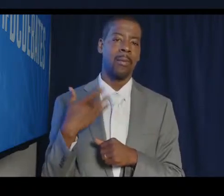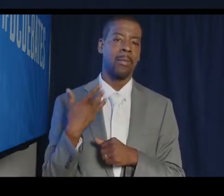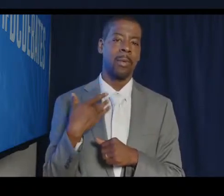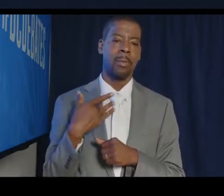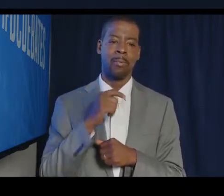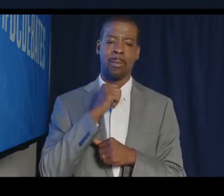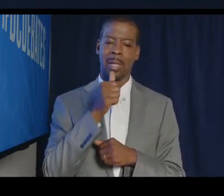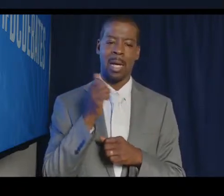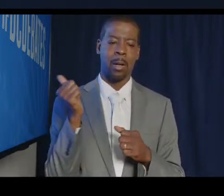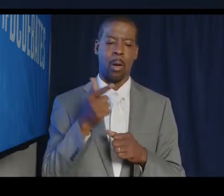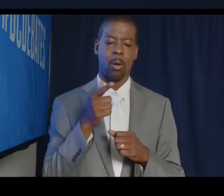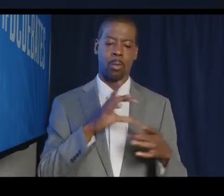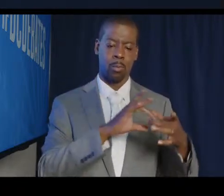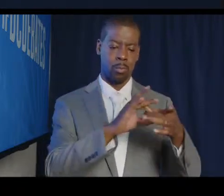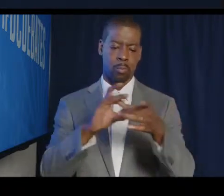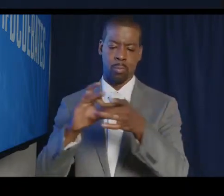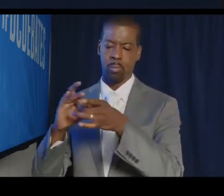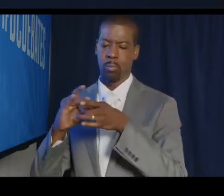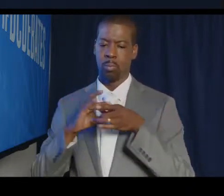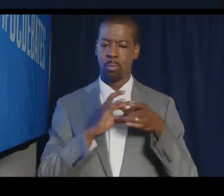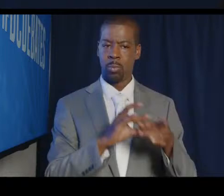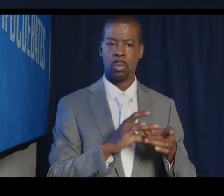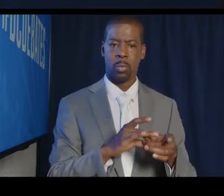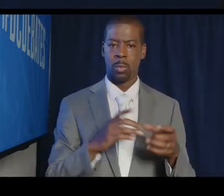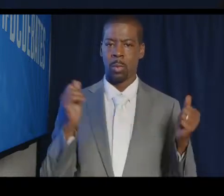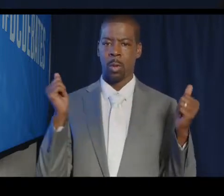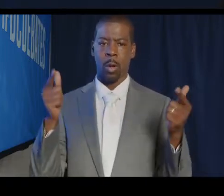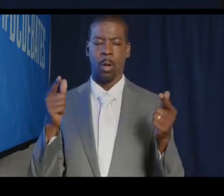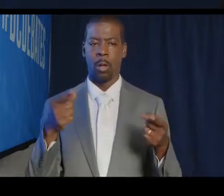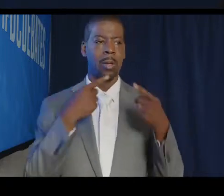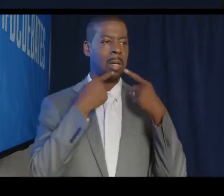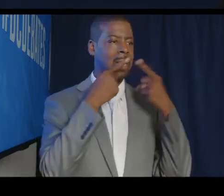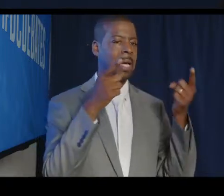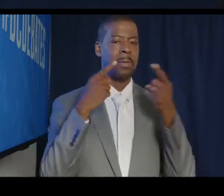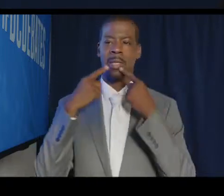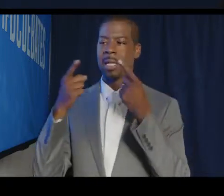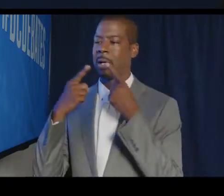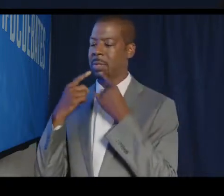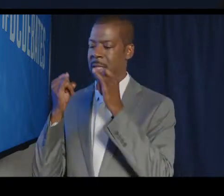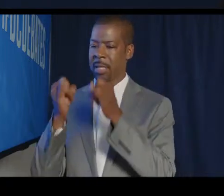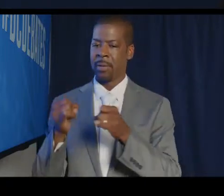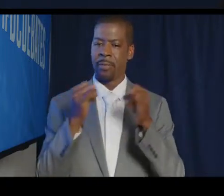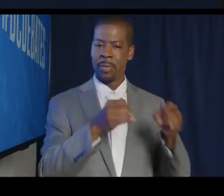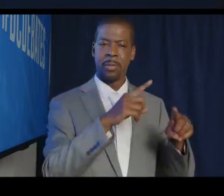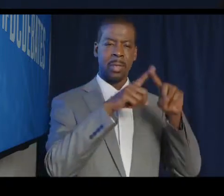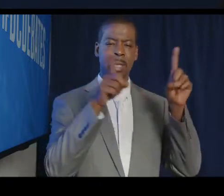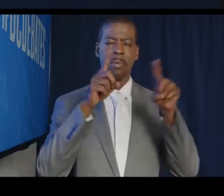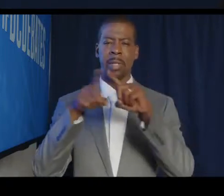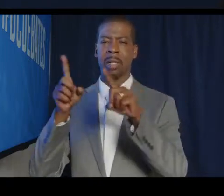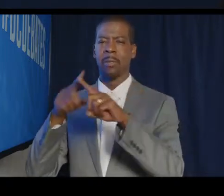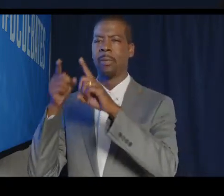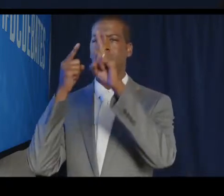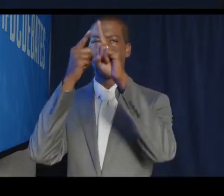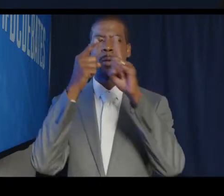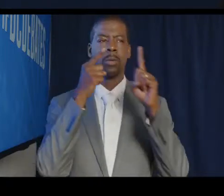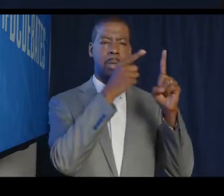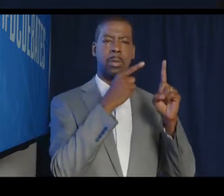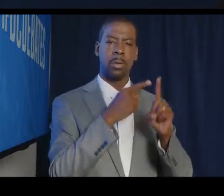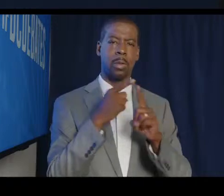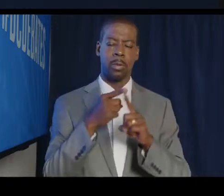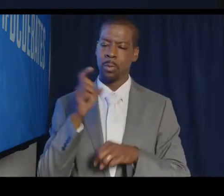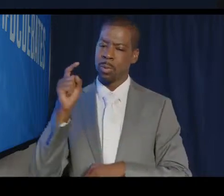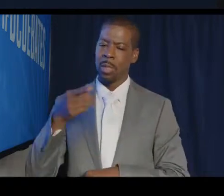band, one sound right now. We're on everybody sending out their own press releases for their own little problems. And I feel like there needs to be leadership that brings everybody together to have